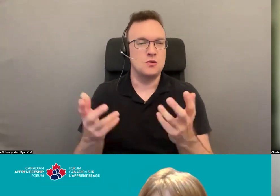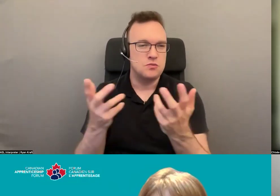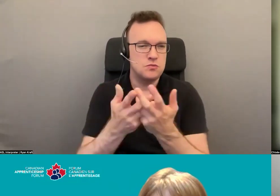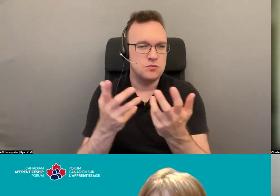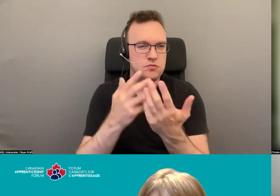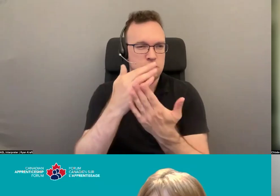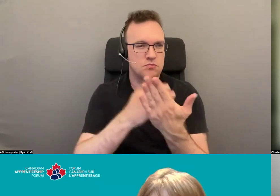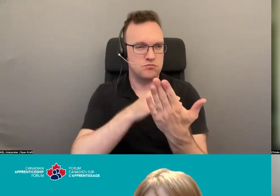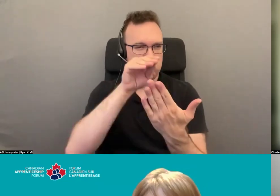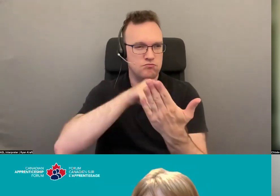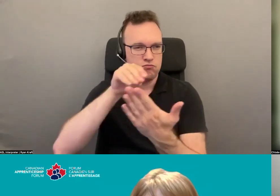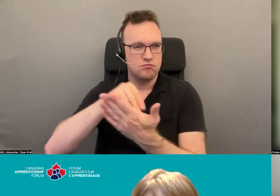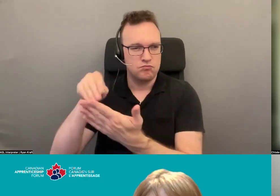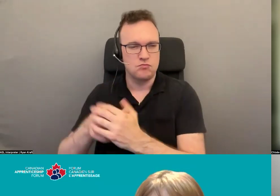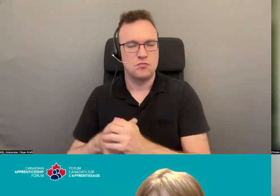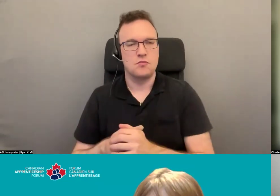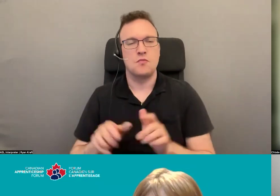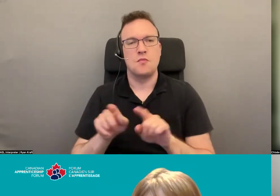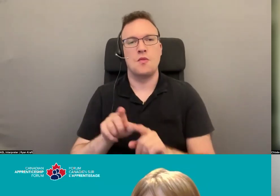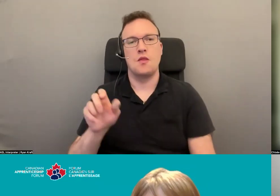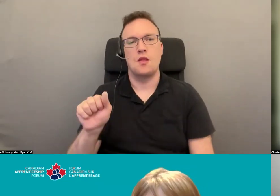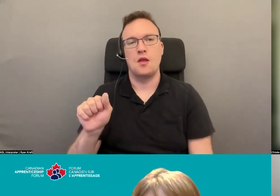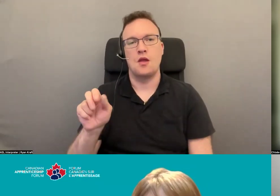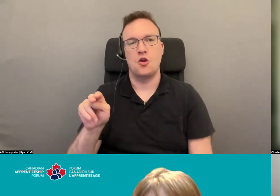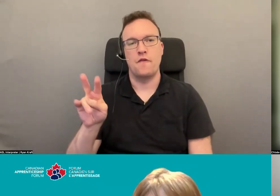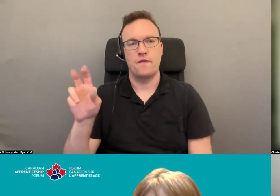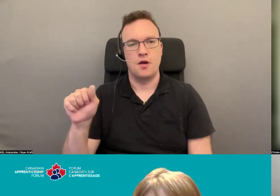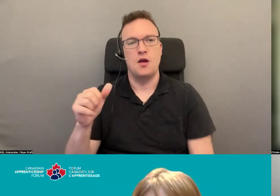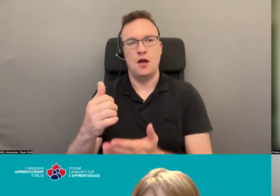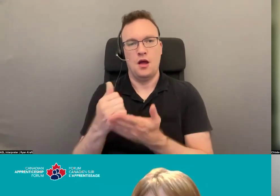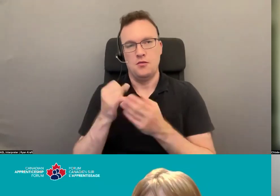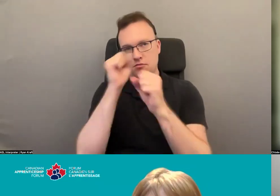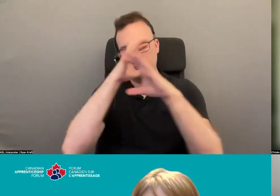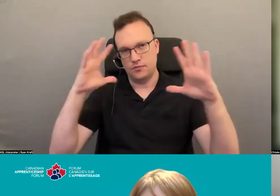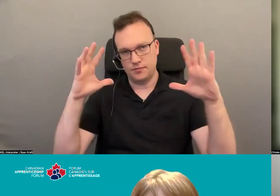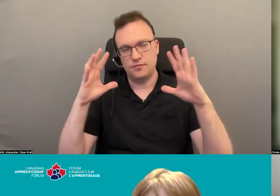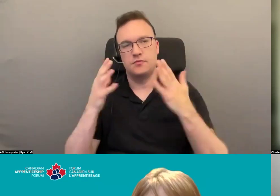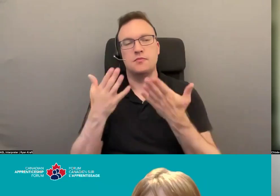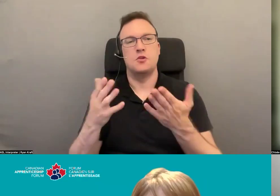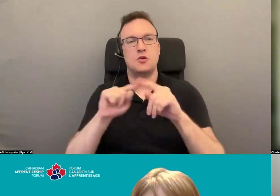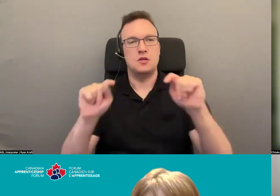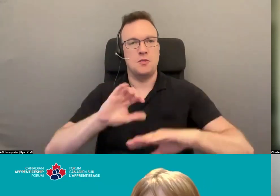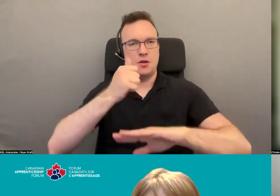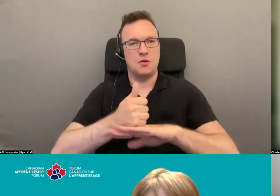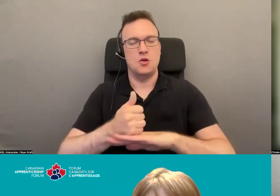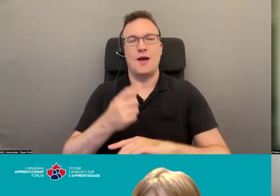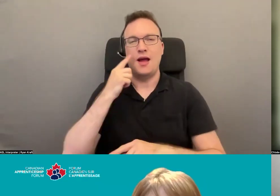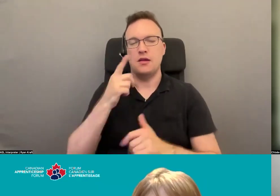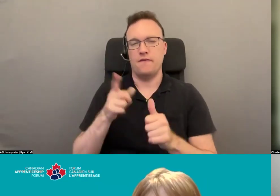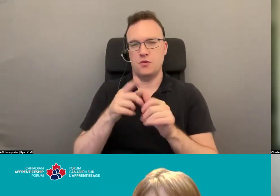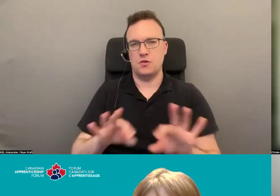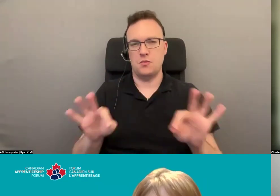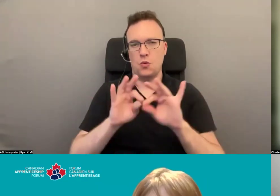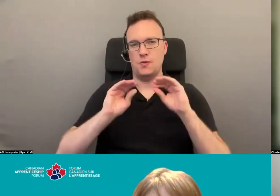policy, and ANOVA's helping us get some templates. So I think staff training and getting those right policies in